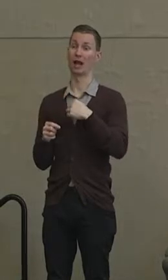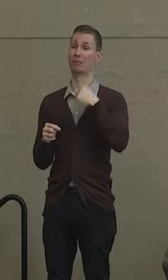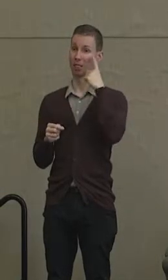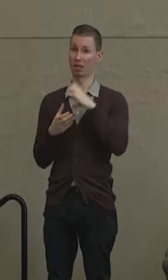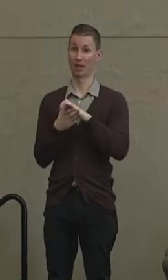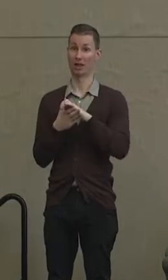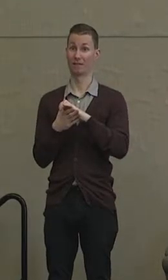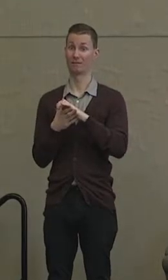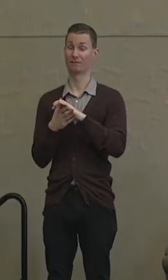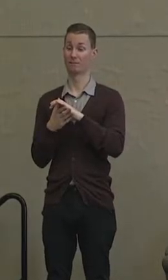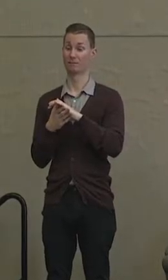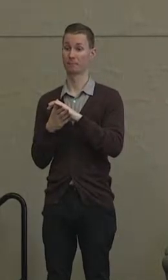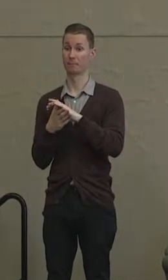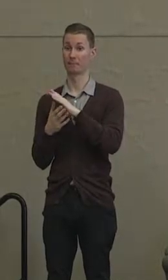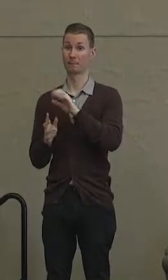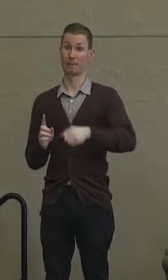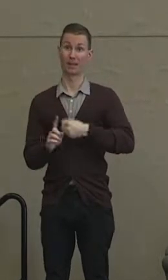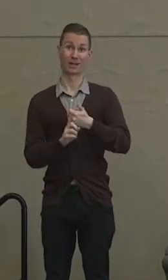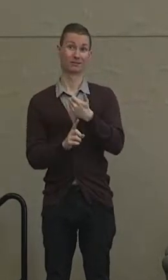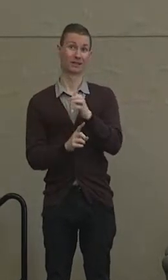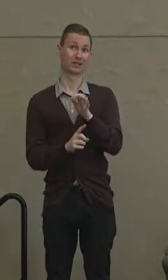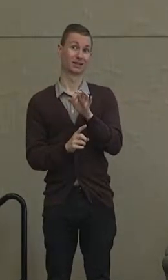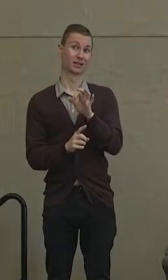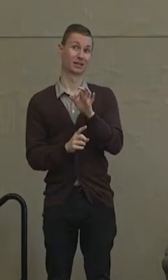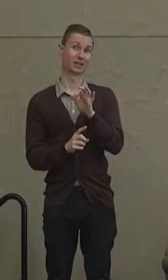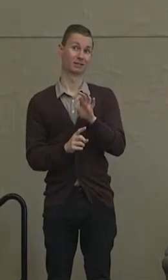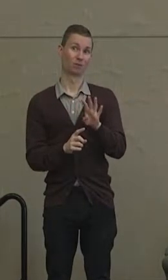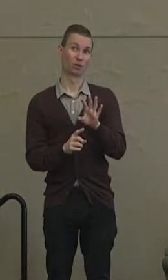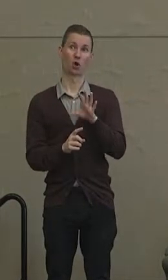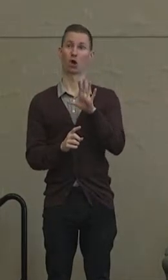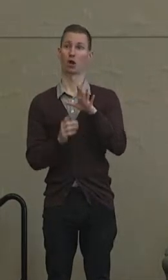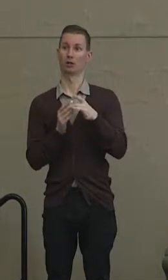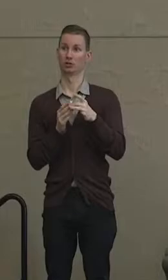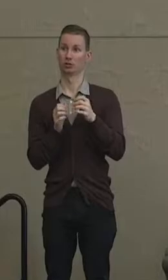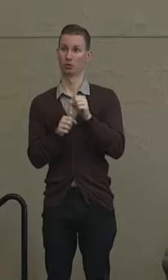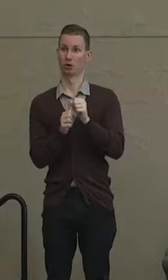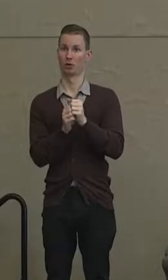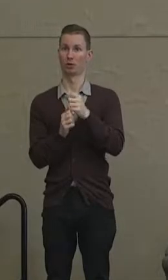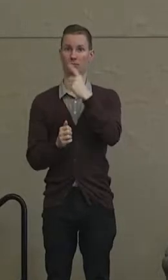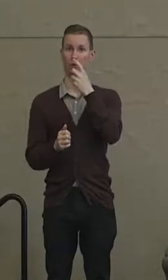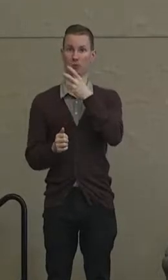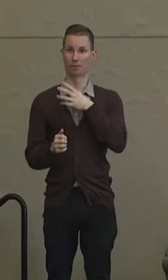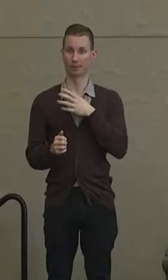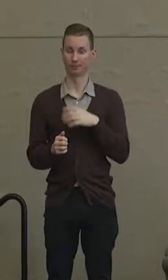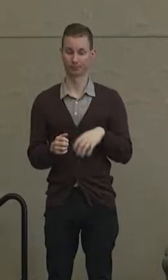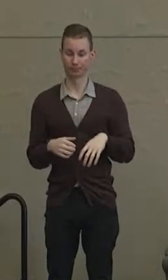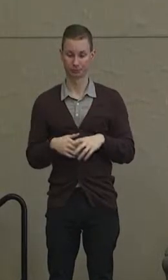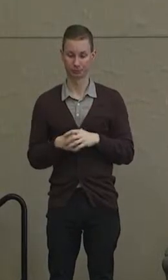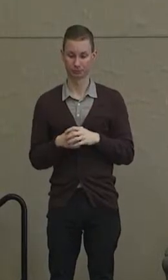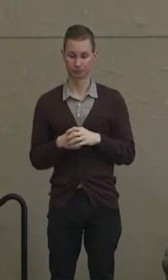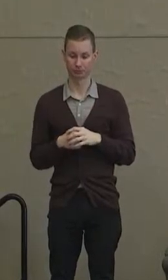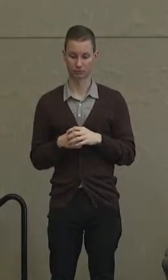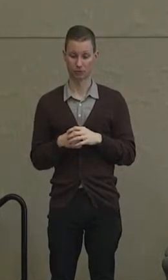then impacted 1994 and her leadership work with black women. I also want to highlight the founders